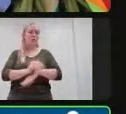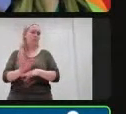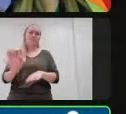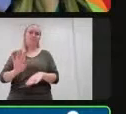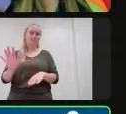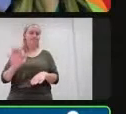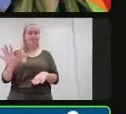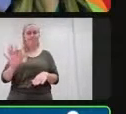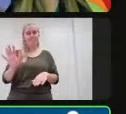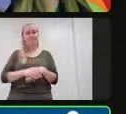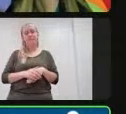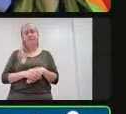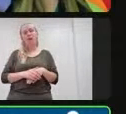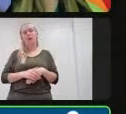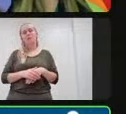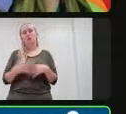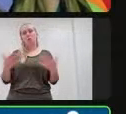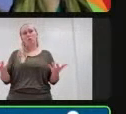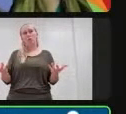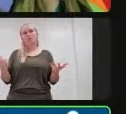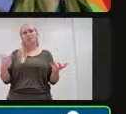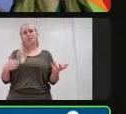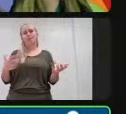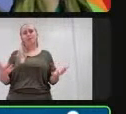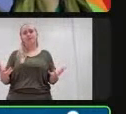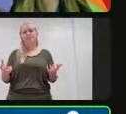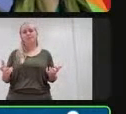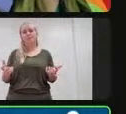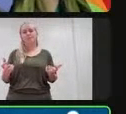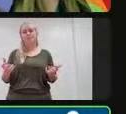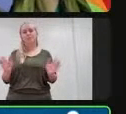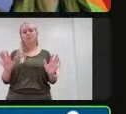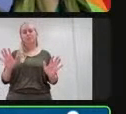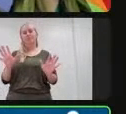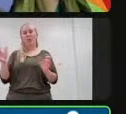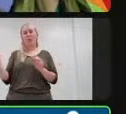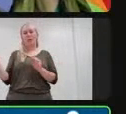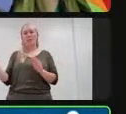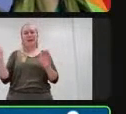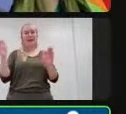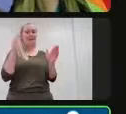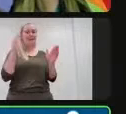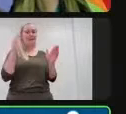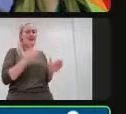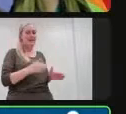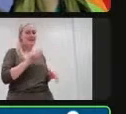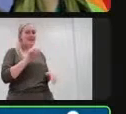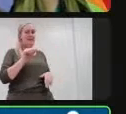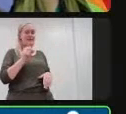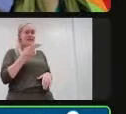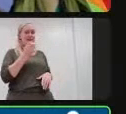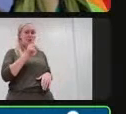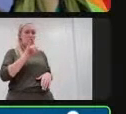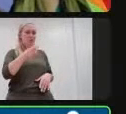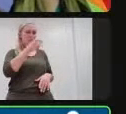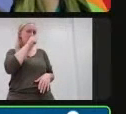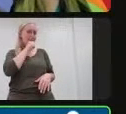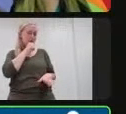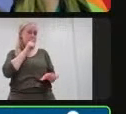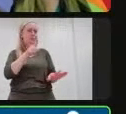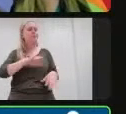Okay, so I want to pivot to Ashley because she's been patient with her hand up.